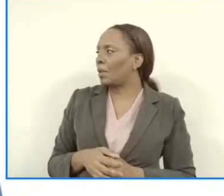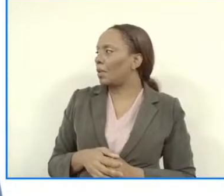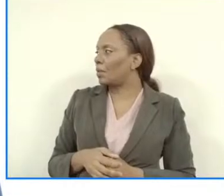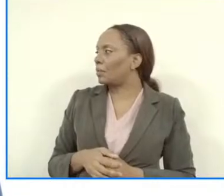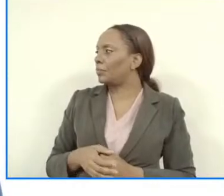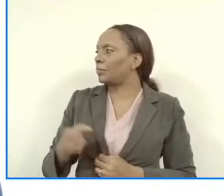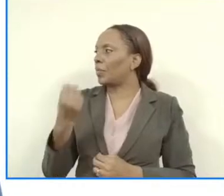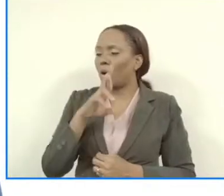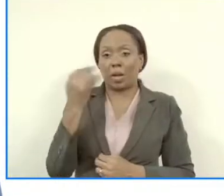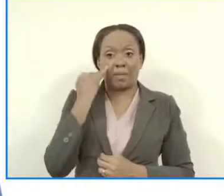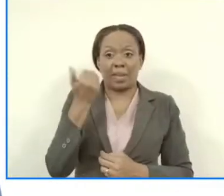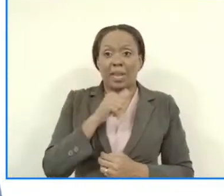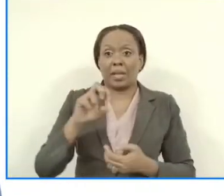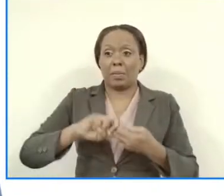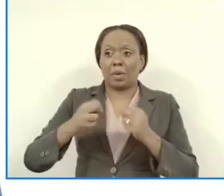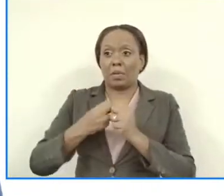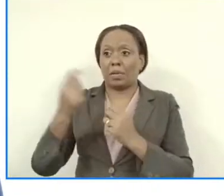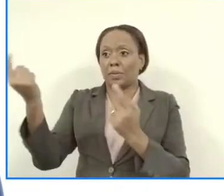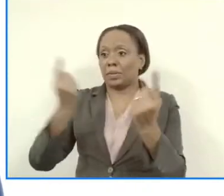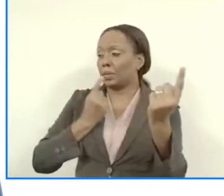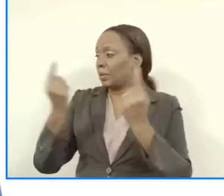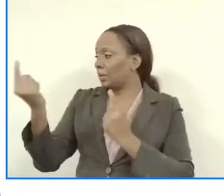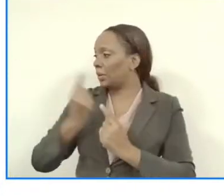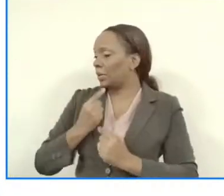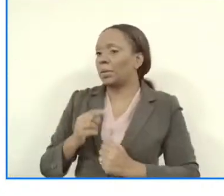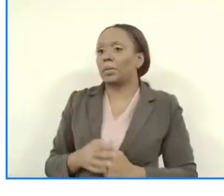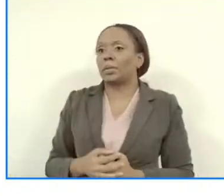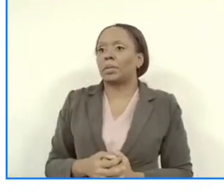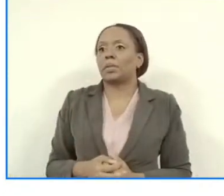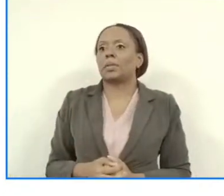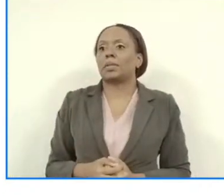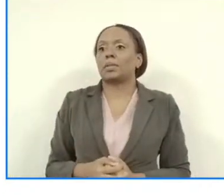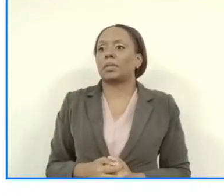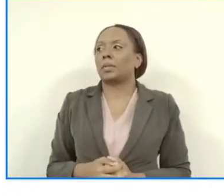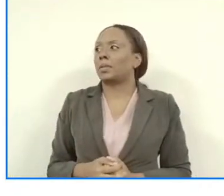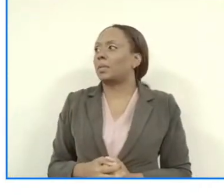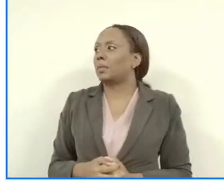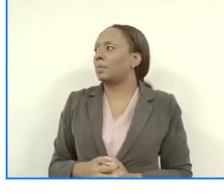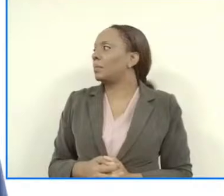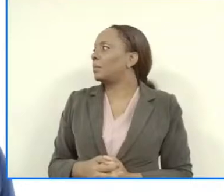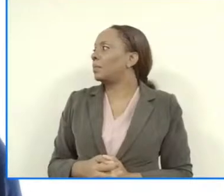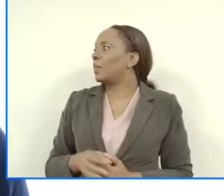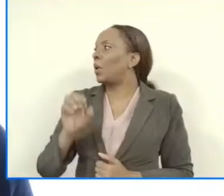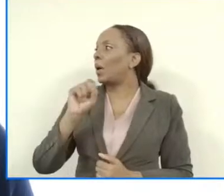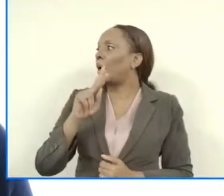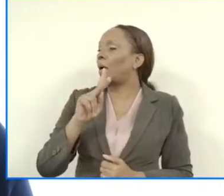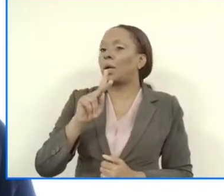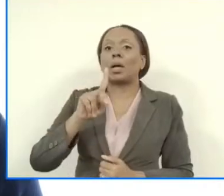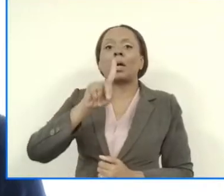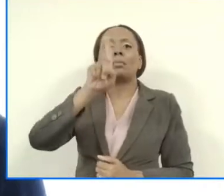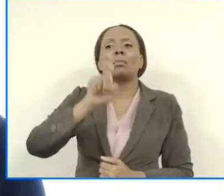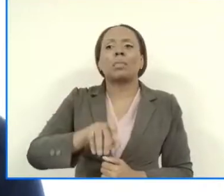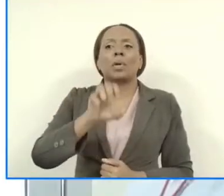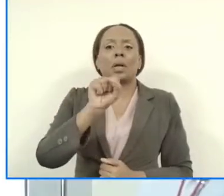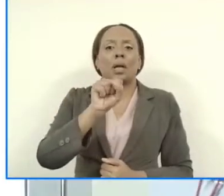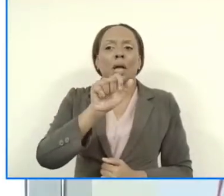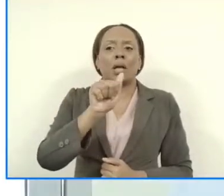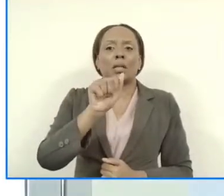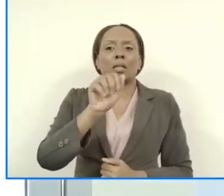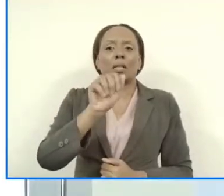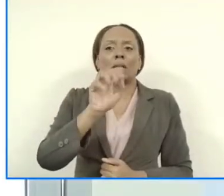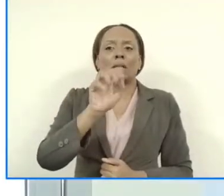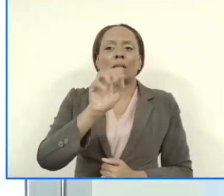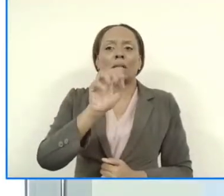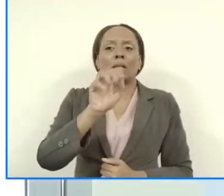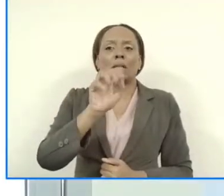that we're facing right now. Okay. While I'm here, I have a question for Mr. Sabu Best, the director, so